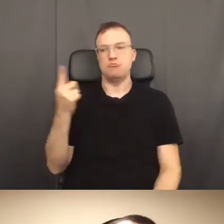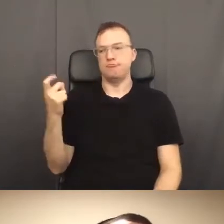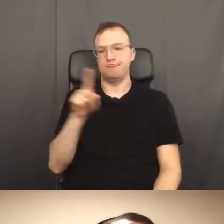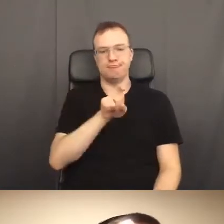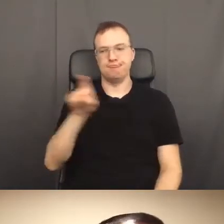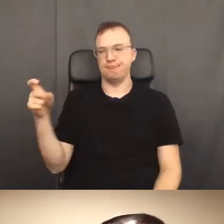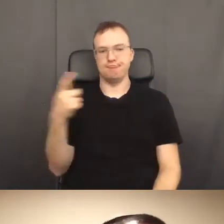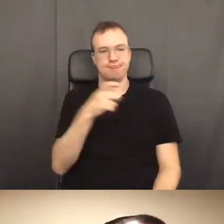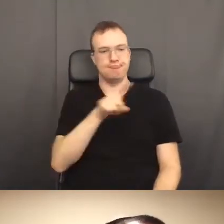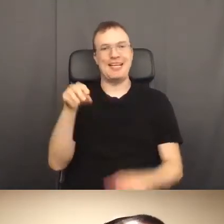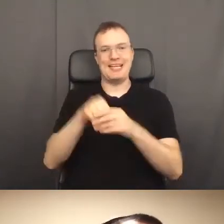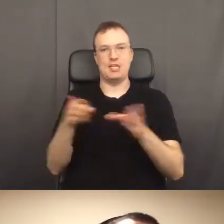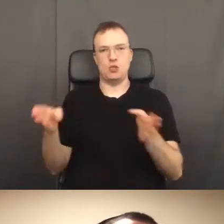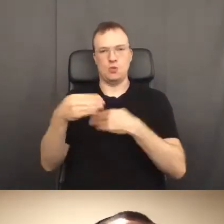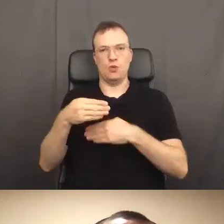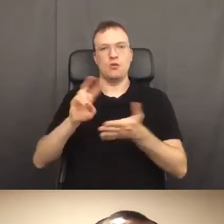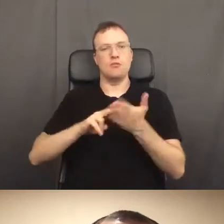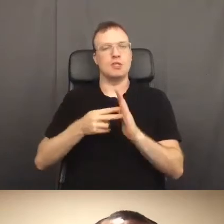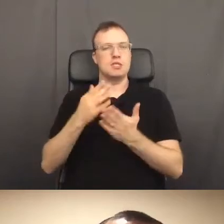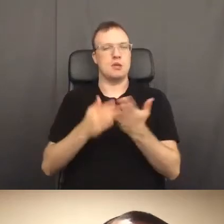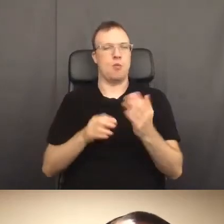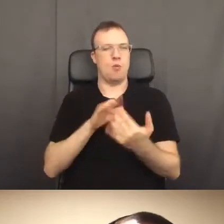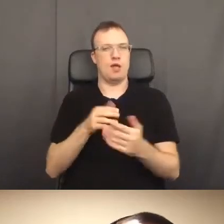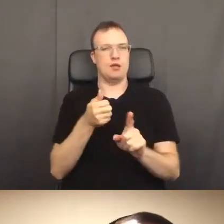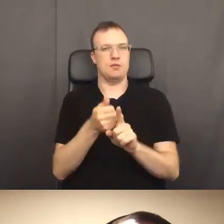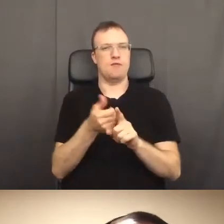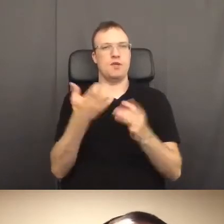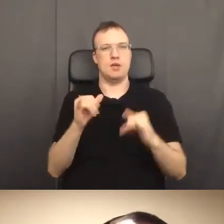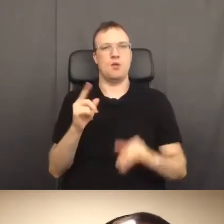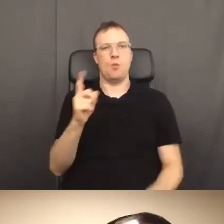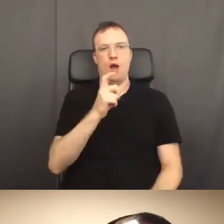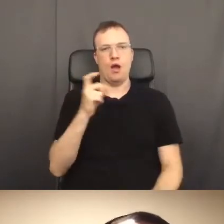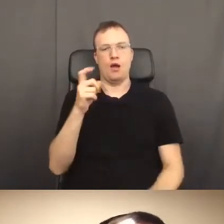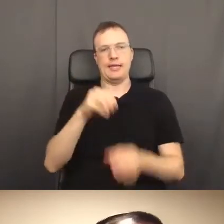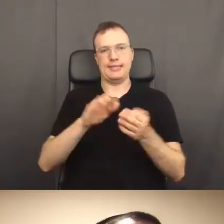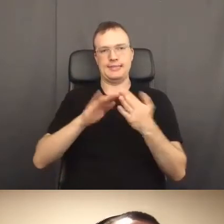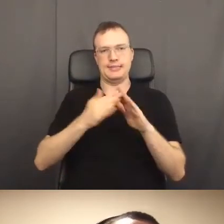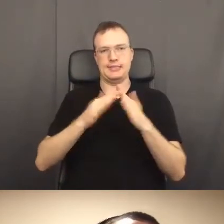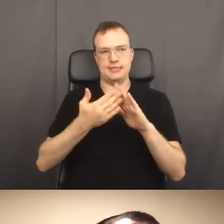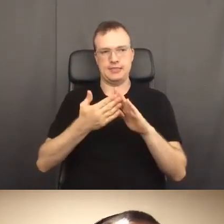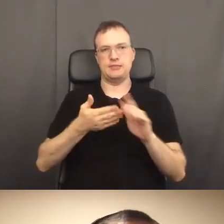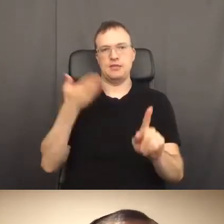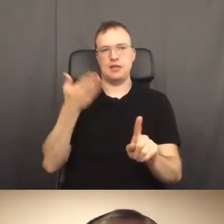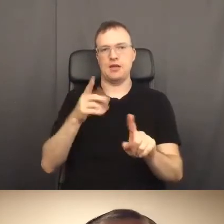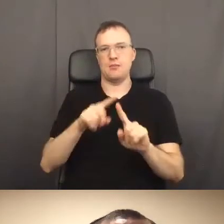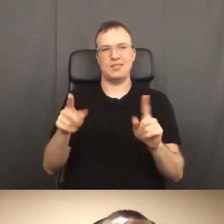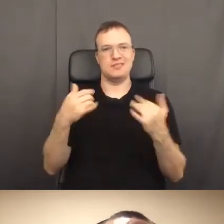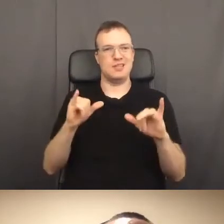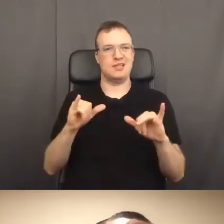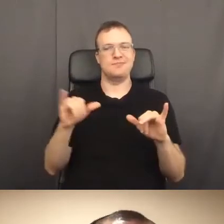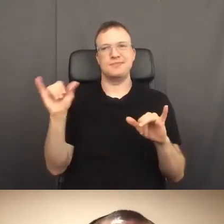room. So in some ways, he is taking a walk in the city of Hamamatsu. At the same time, it's